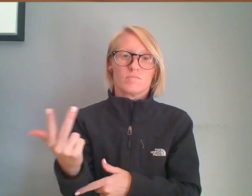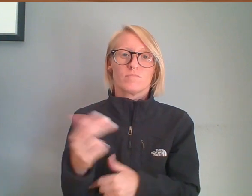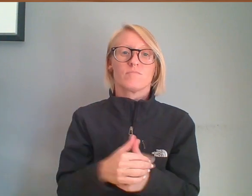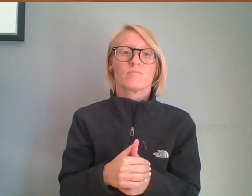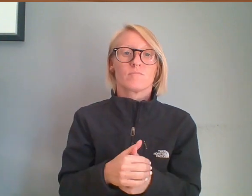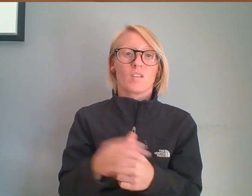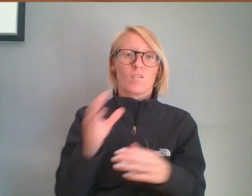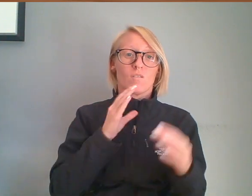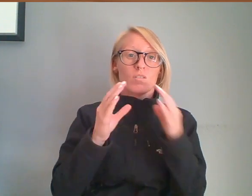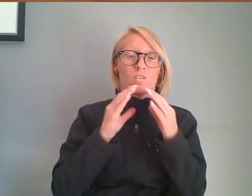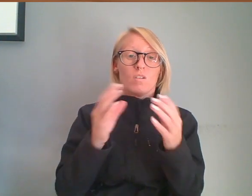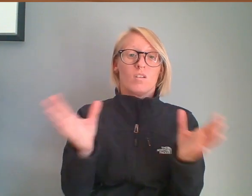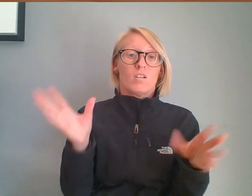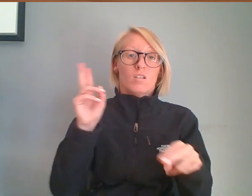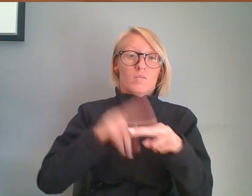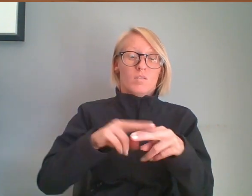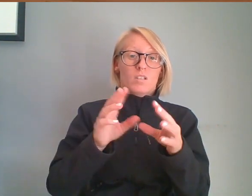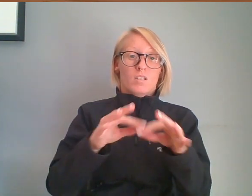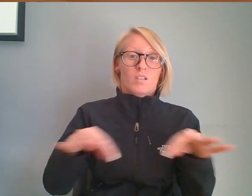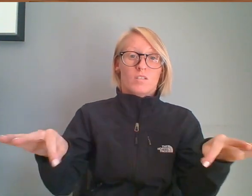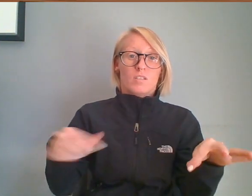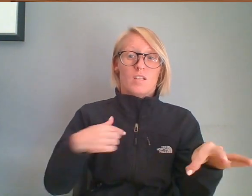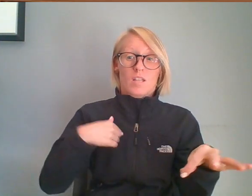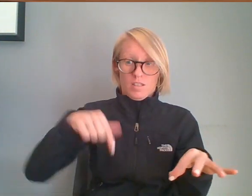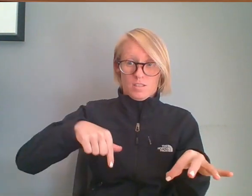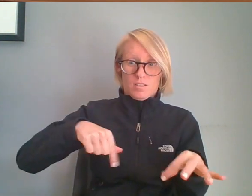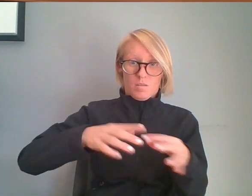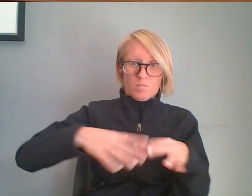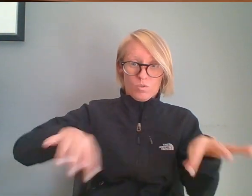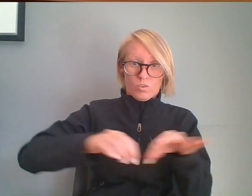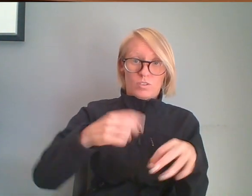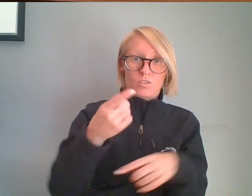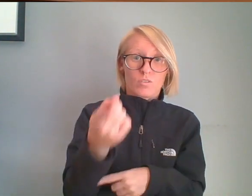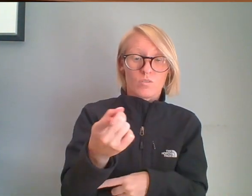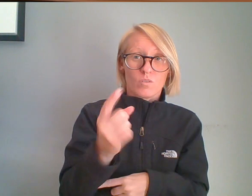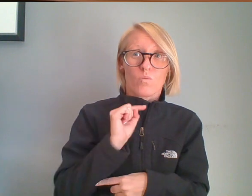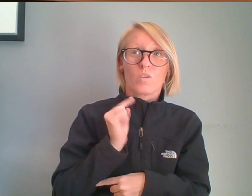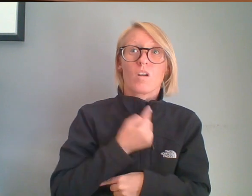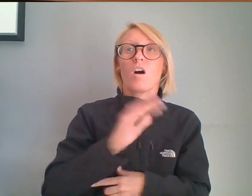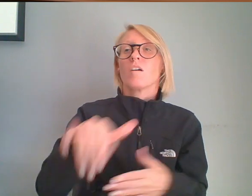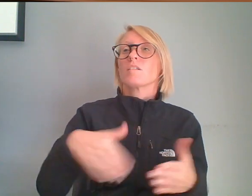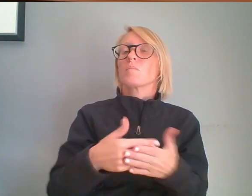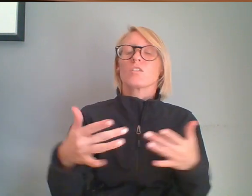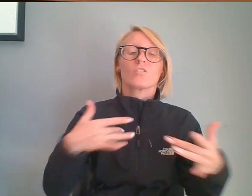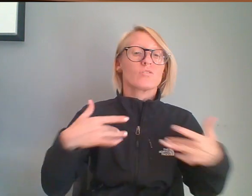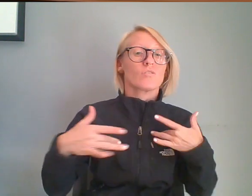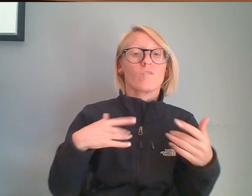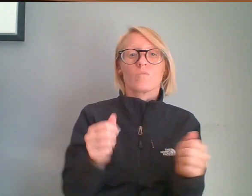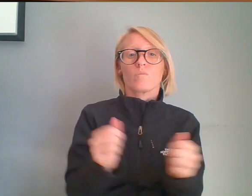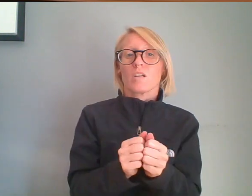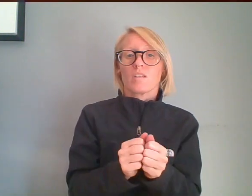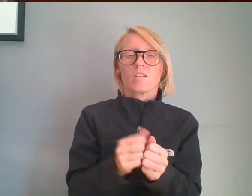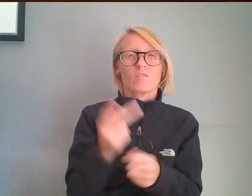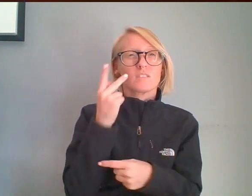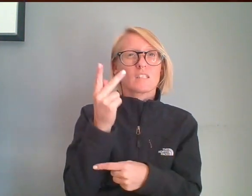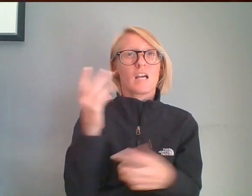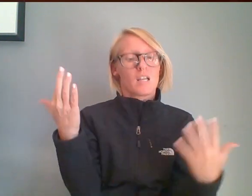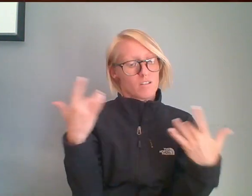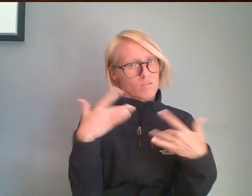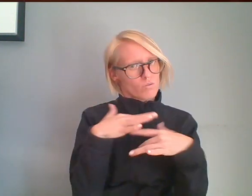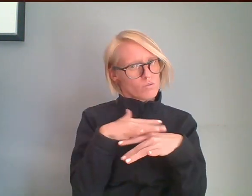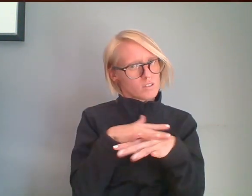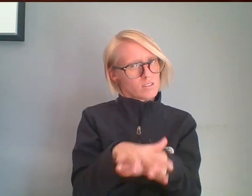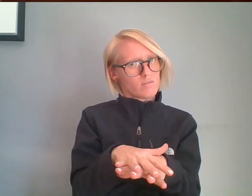conversational language. Instead of "one must consider," say, "This is important to you. We all need to be concerned with." Do you hear that inclusive